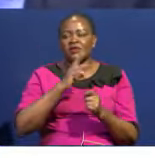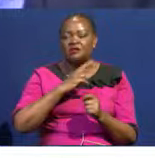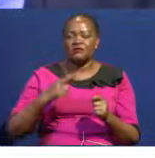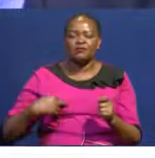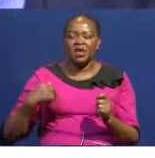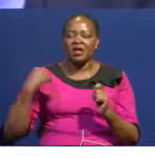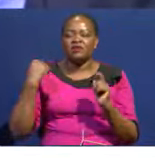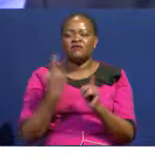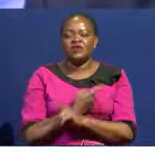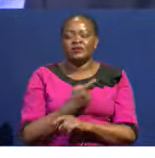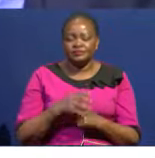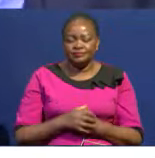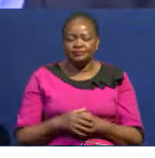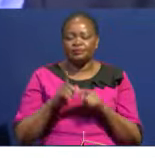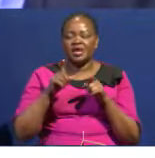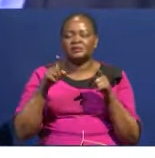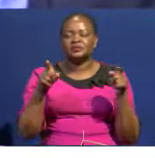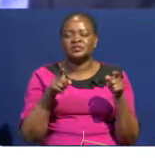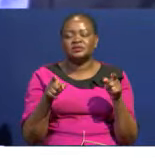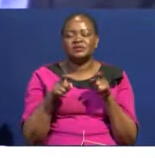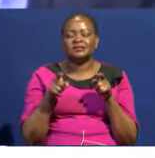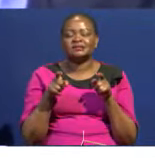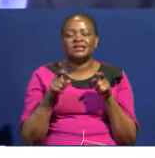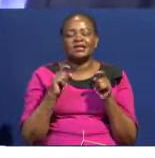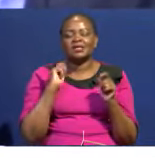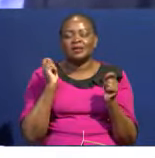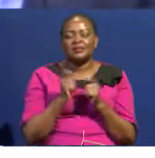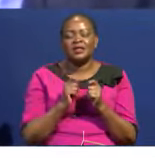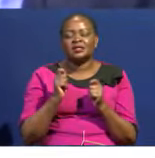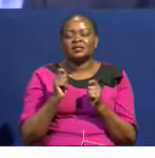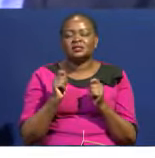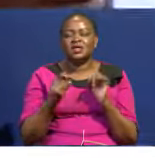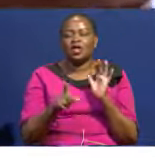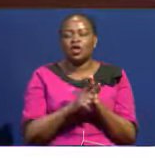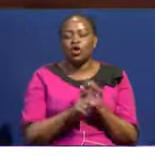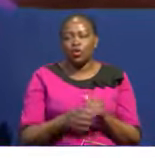religions ought to be regulated in specific legislations.